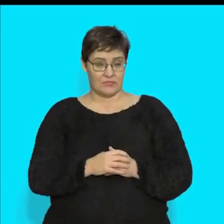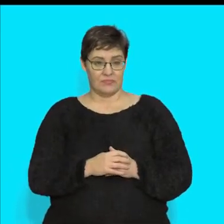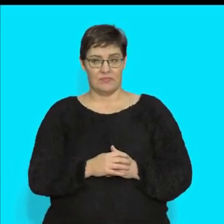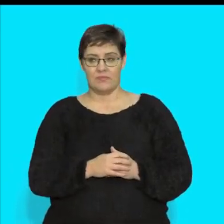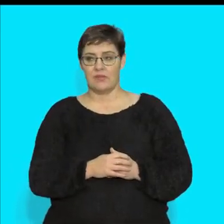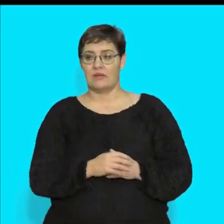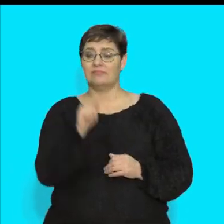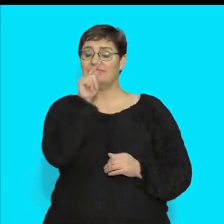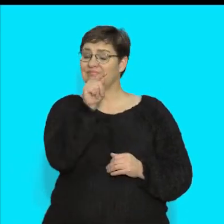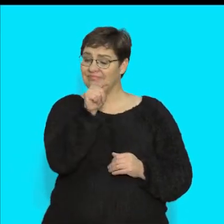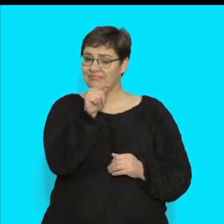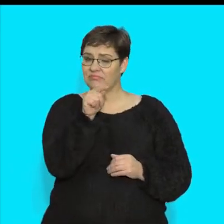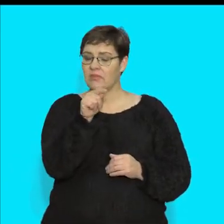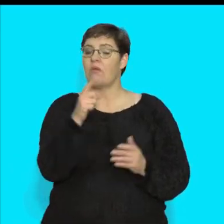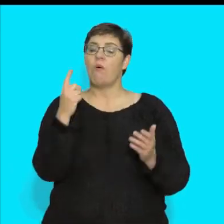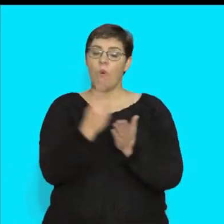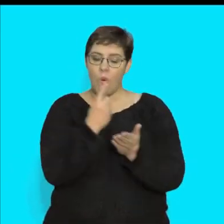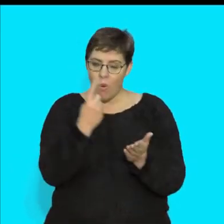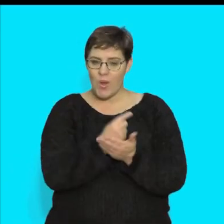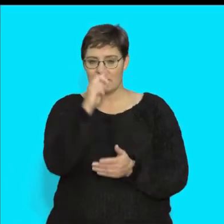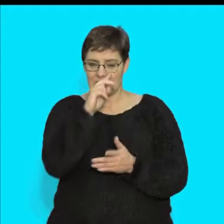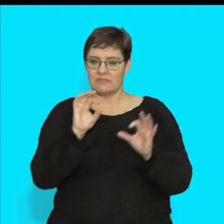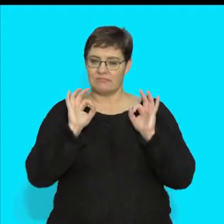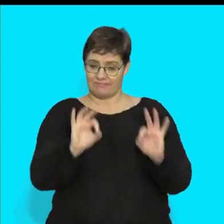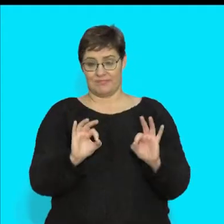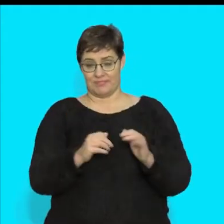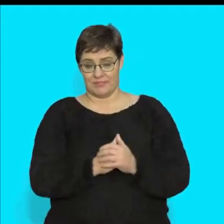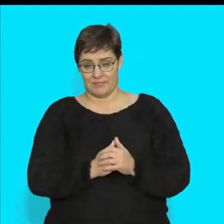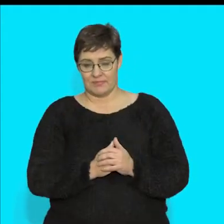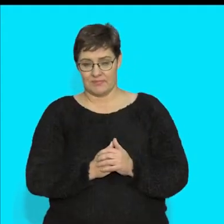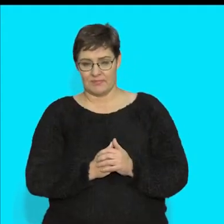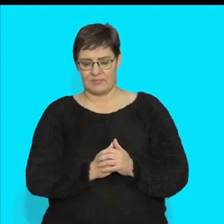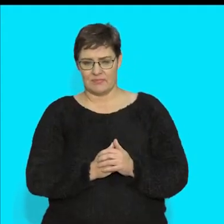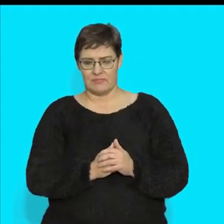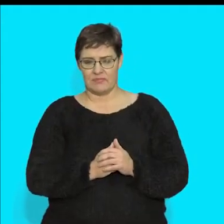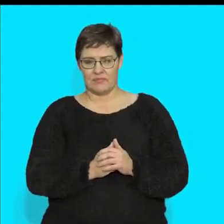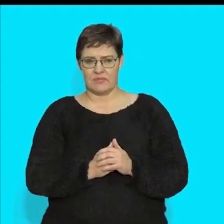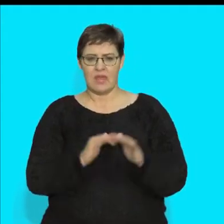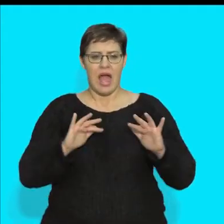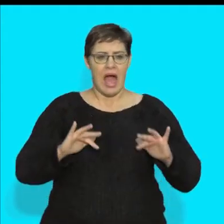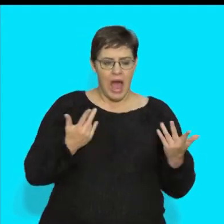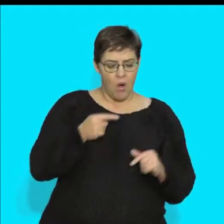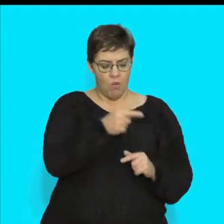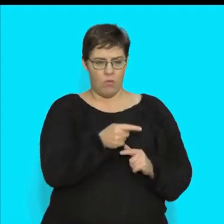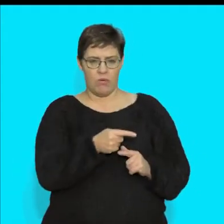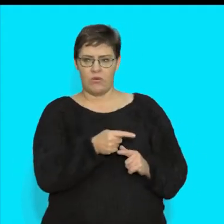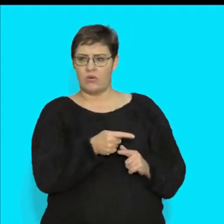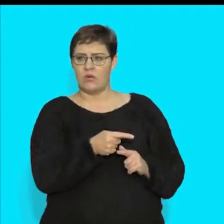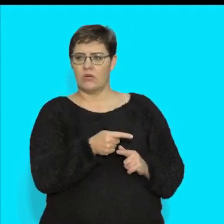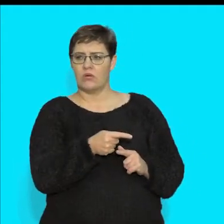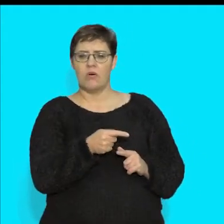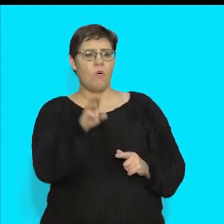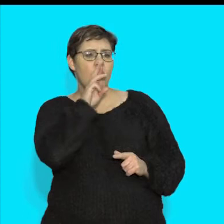so these things over here always need to be correct. Now, how do I get